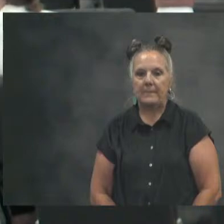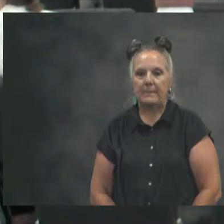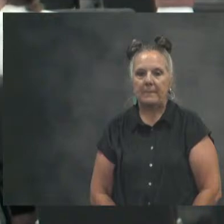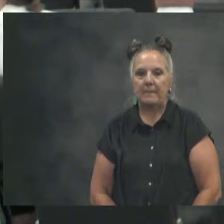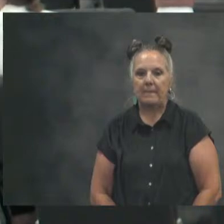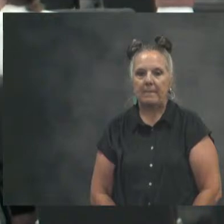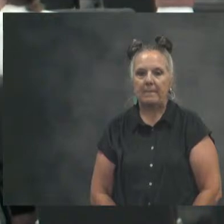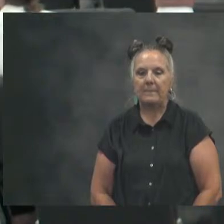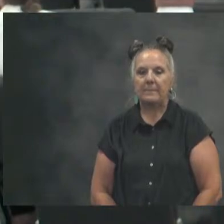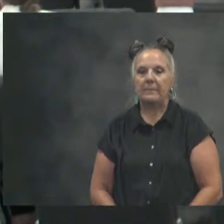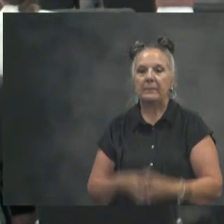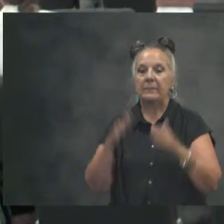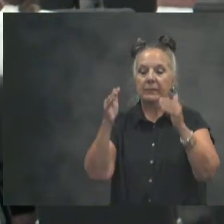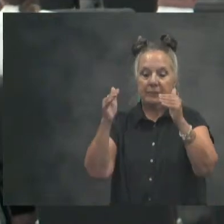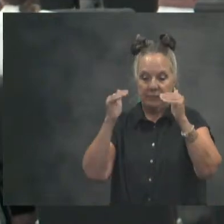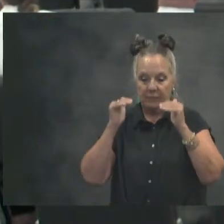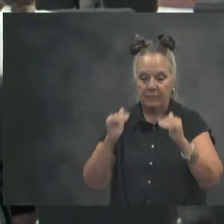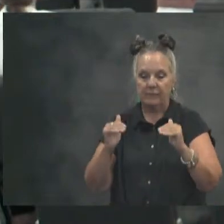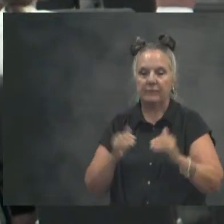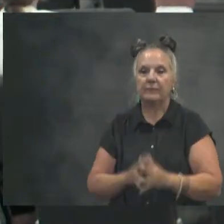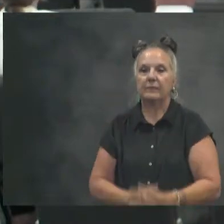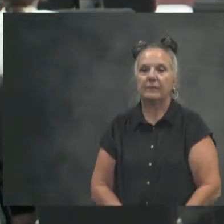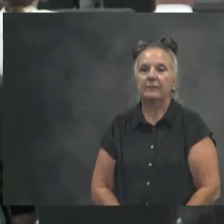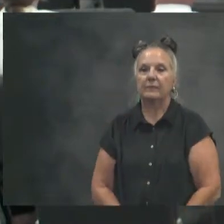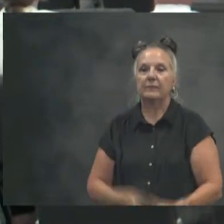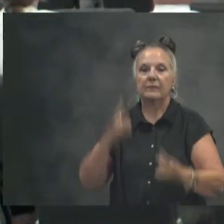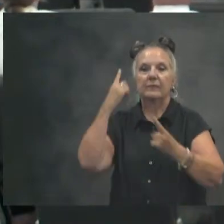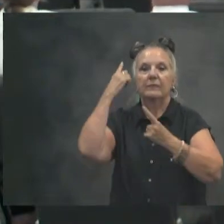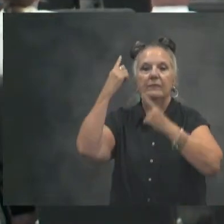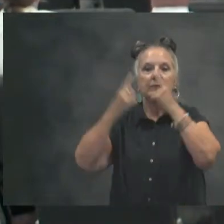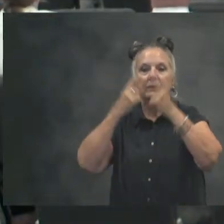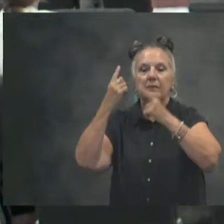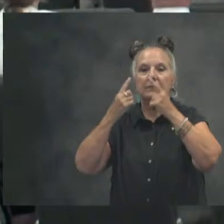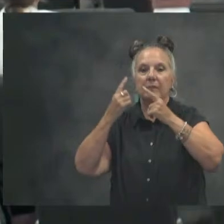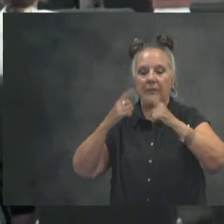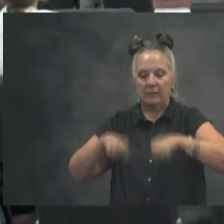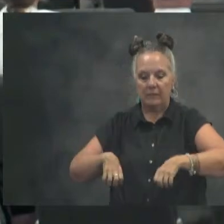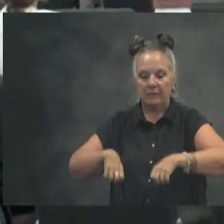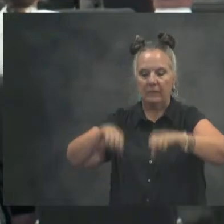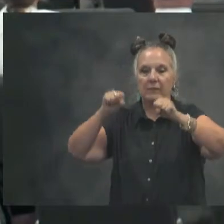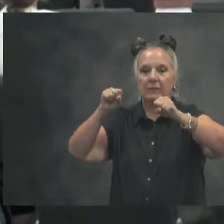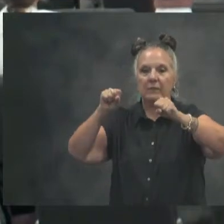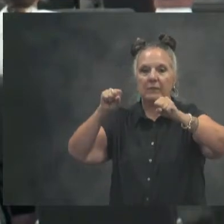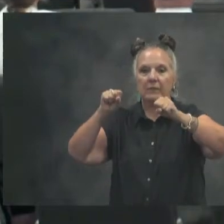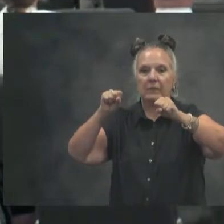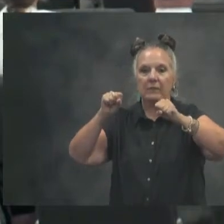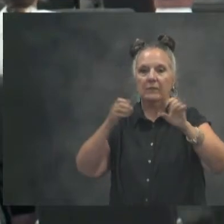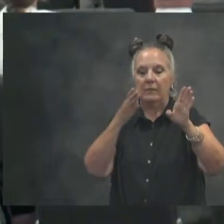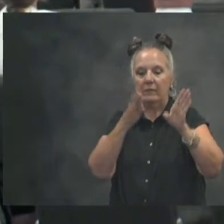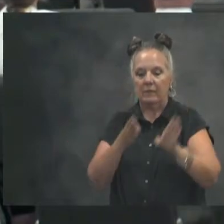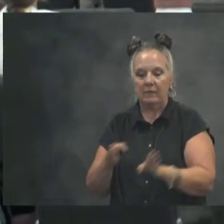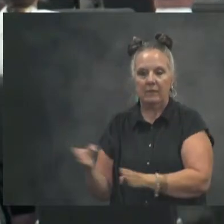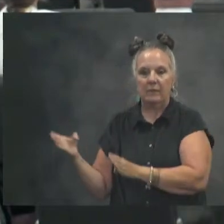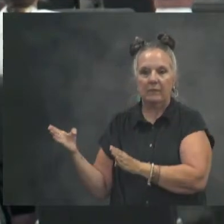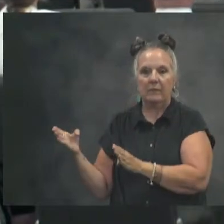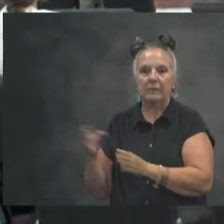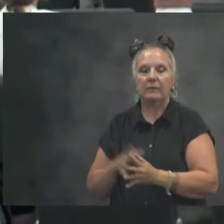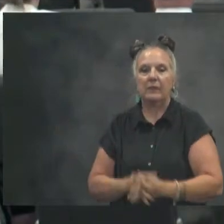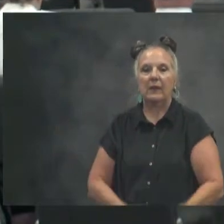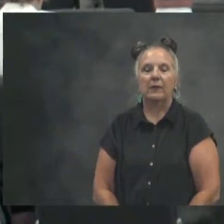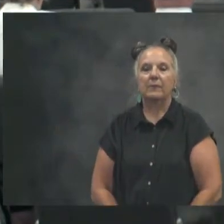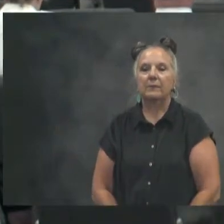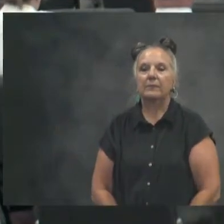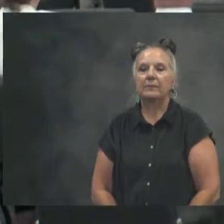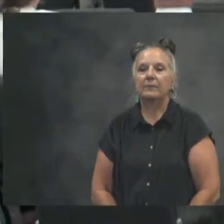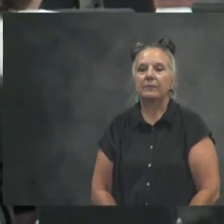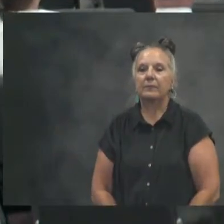Okay, our next item of new business is the consideration of the adoption of the strategic plan. Dr. Savine and Dr. Webster.